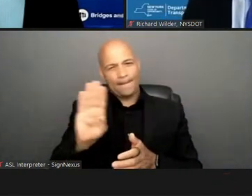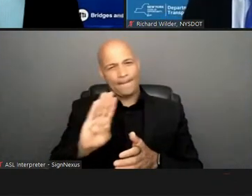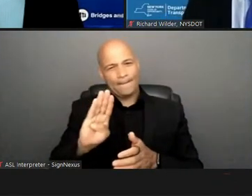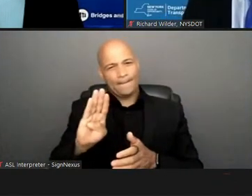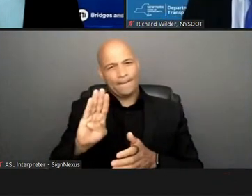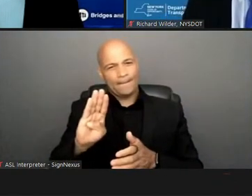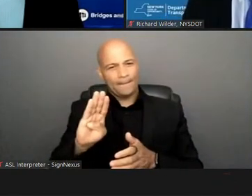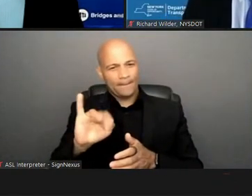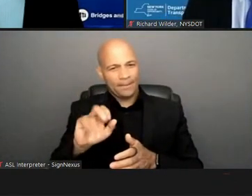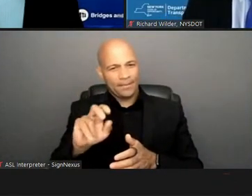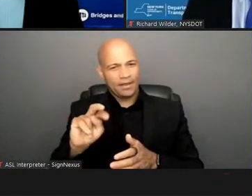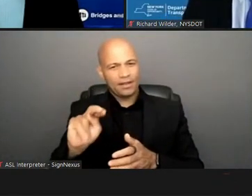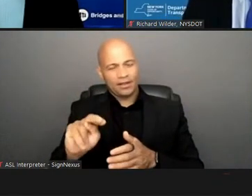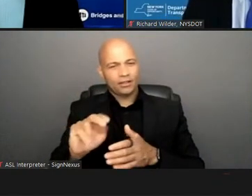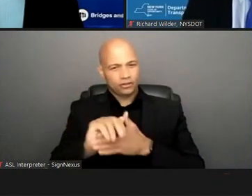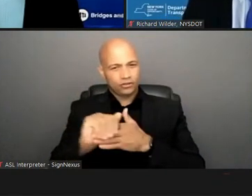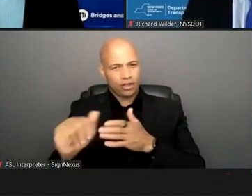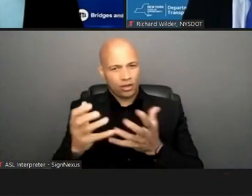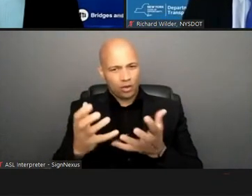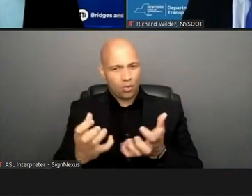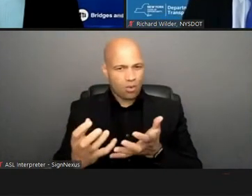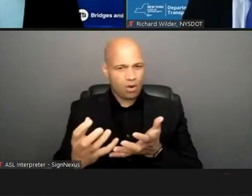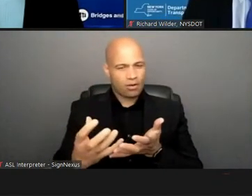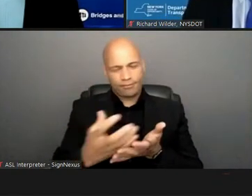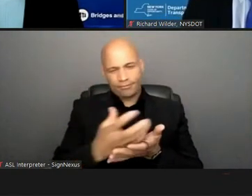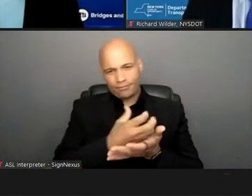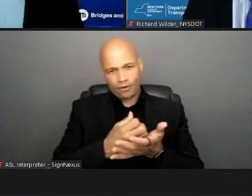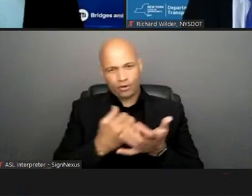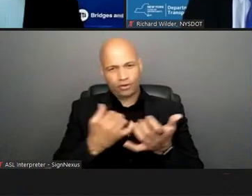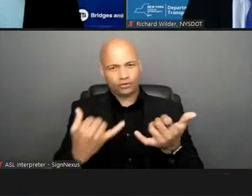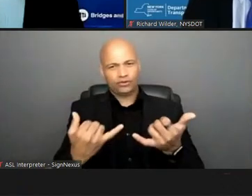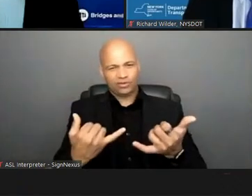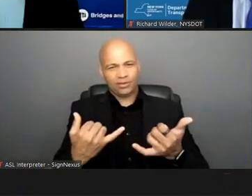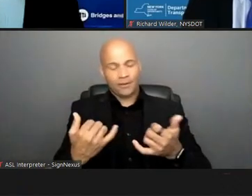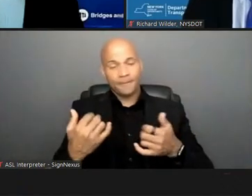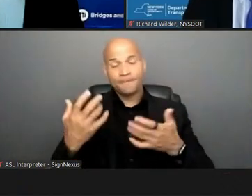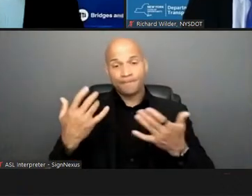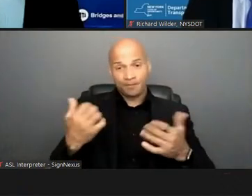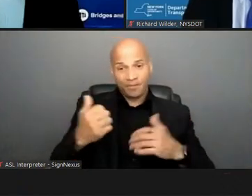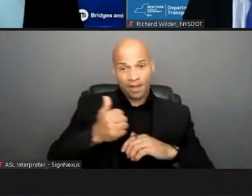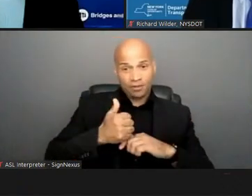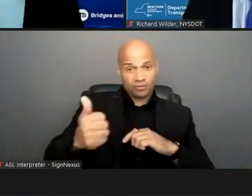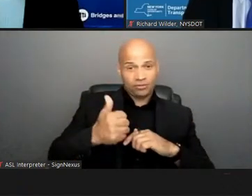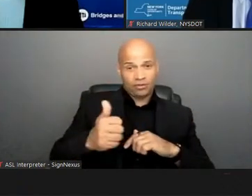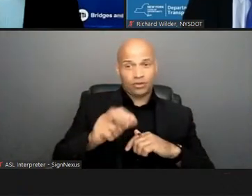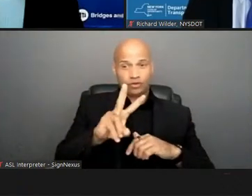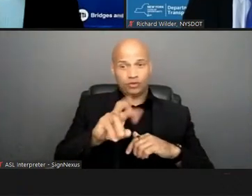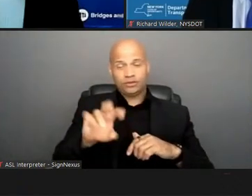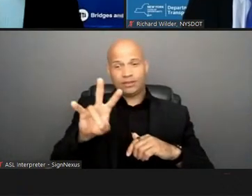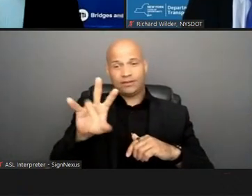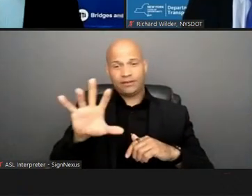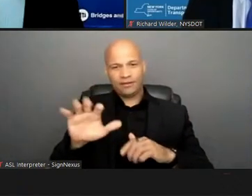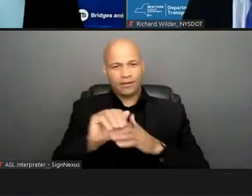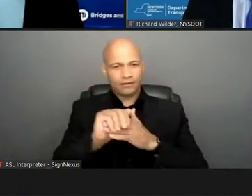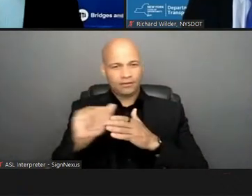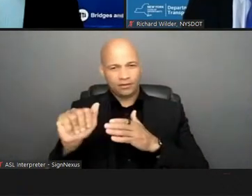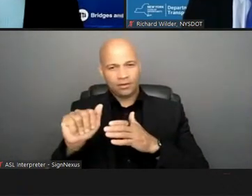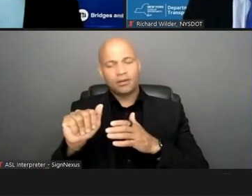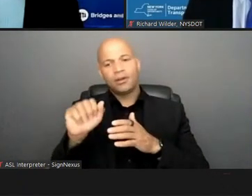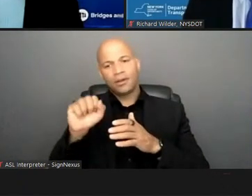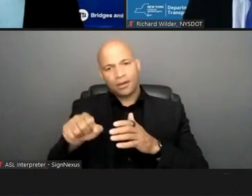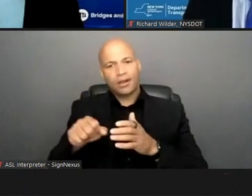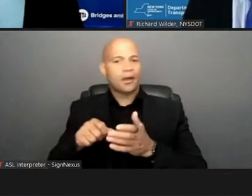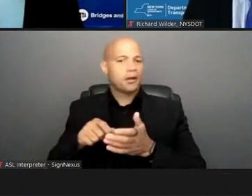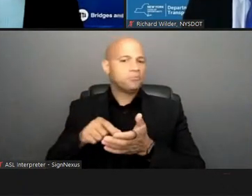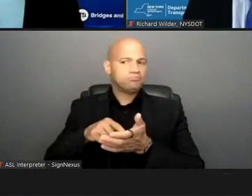today the original congestion pricing fee of 2.75 per trip was at least designed in a way that could be passed on to